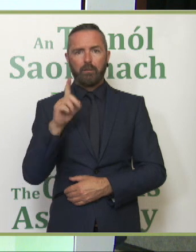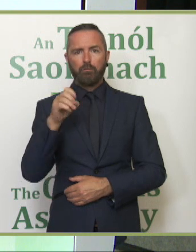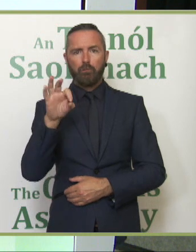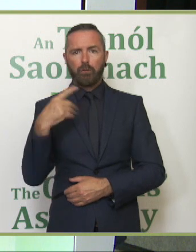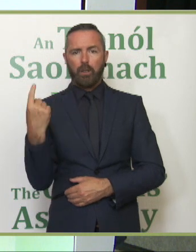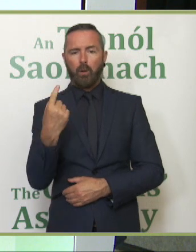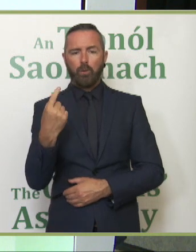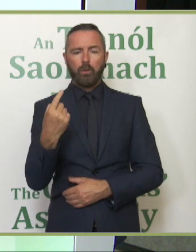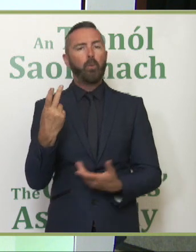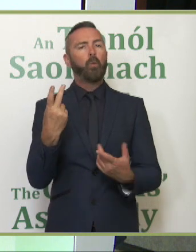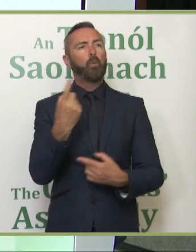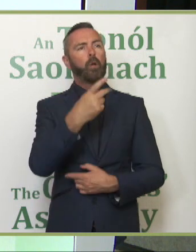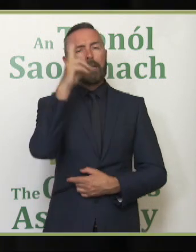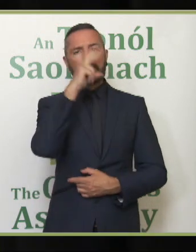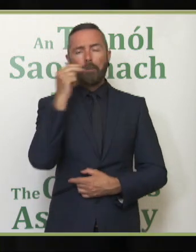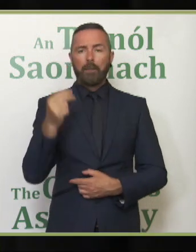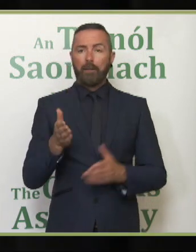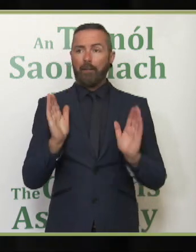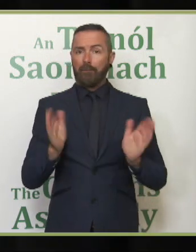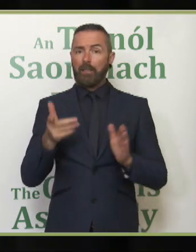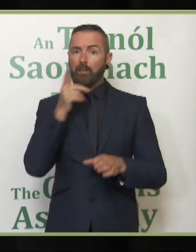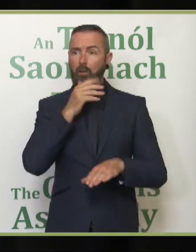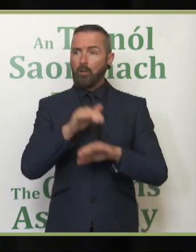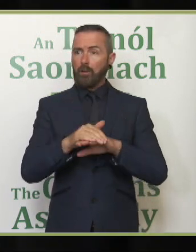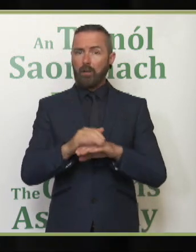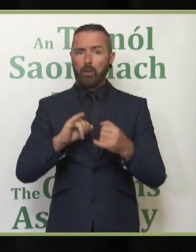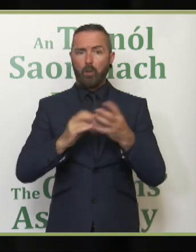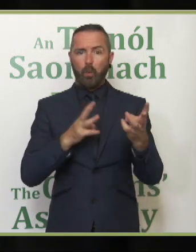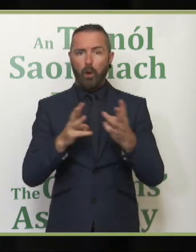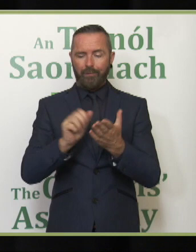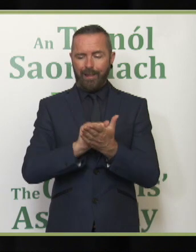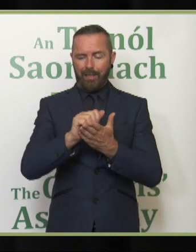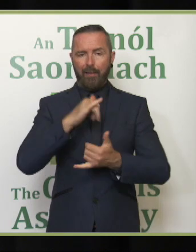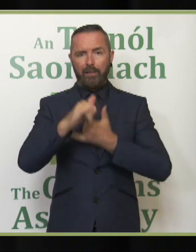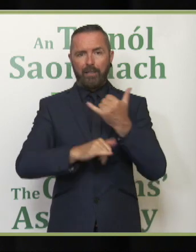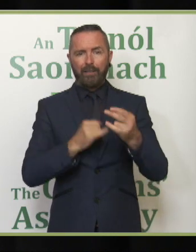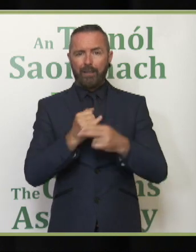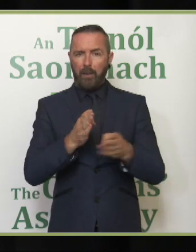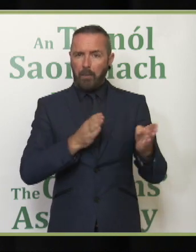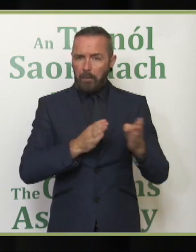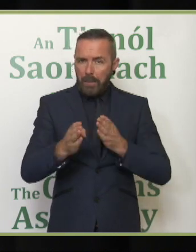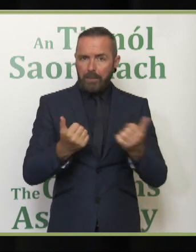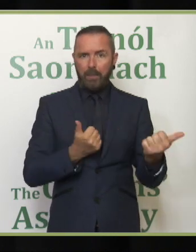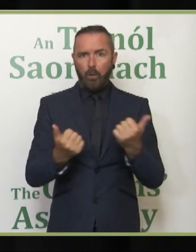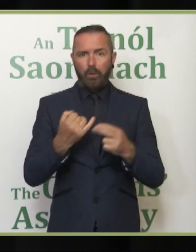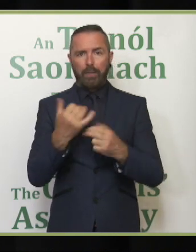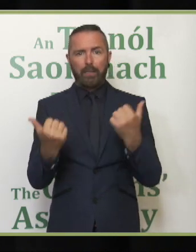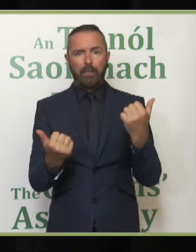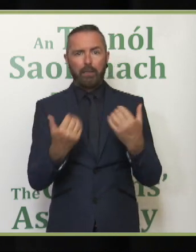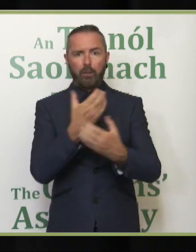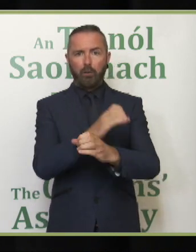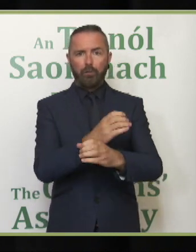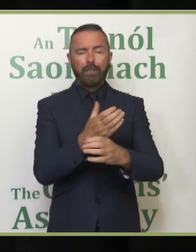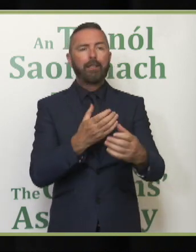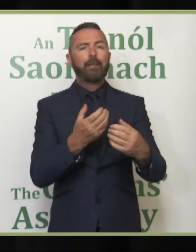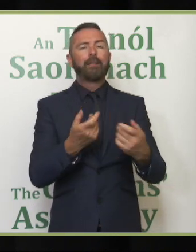could give an example to illustrate this, I recently spoke to a colleague who worked for 11 years in one of the busiest courts in the country, dealing with thousands of